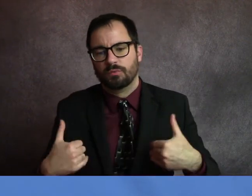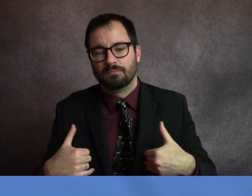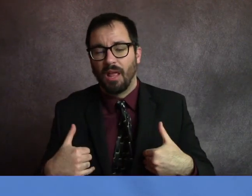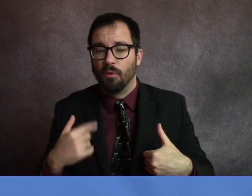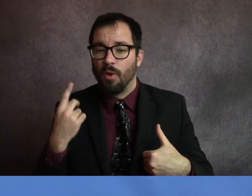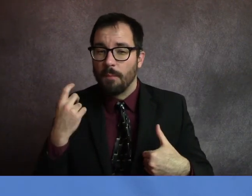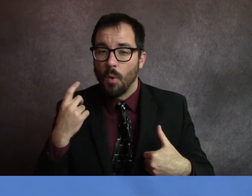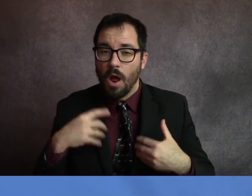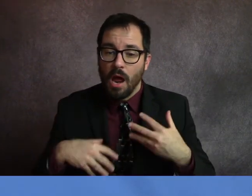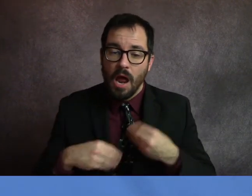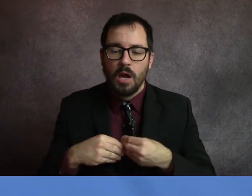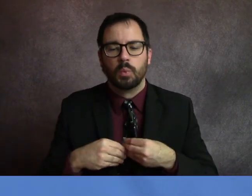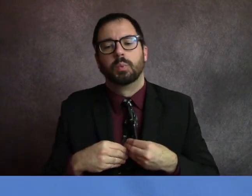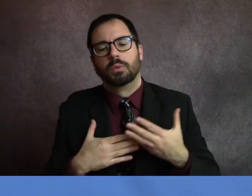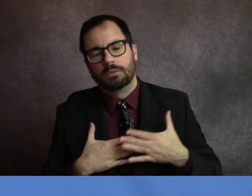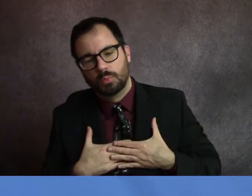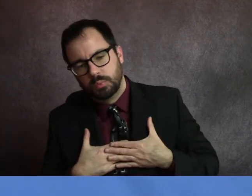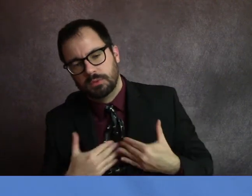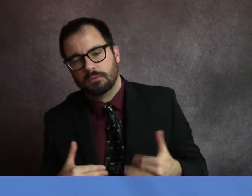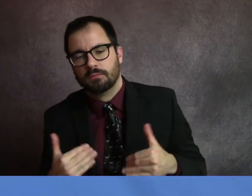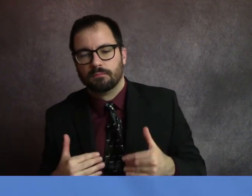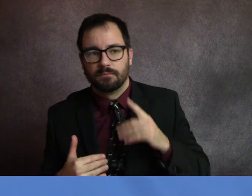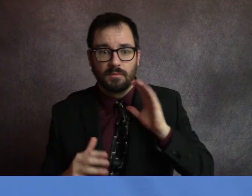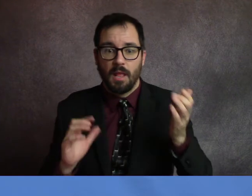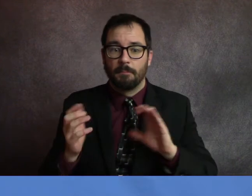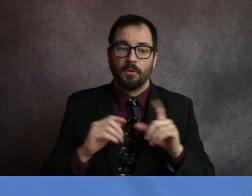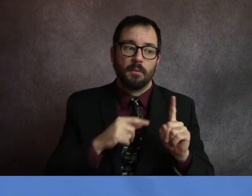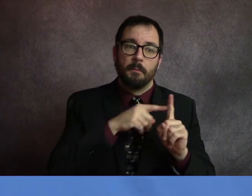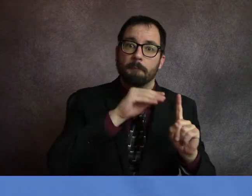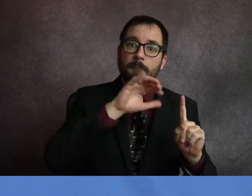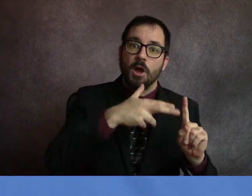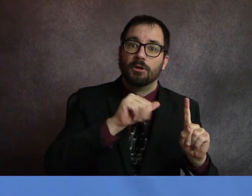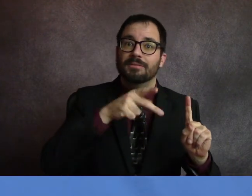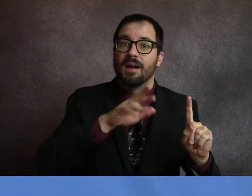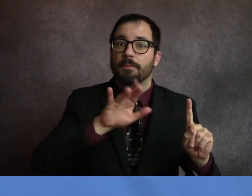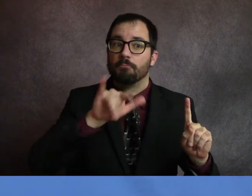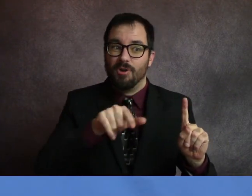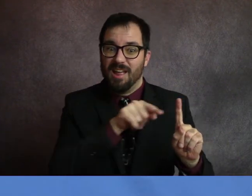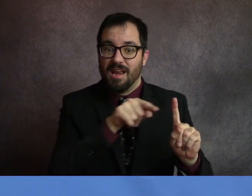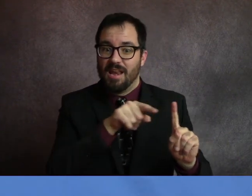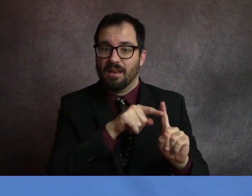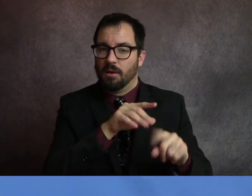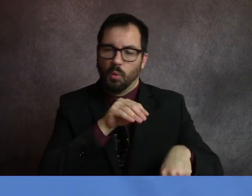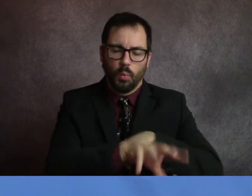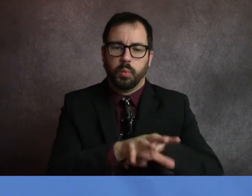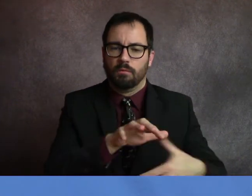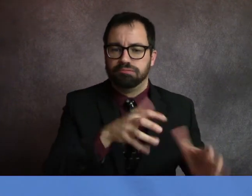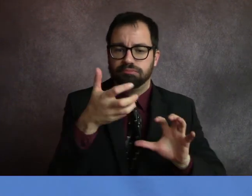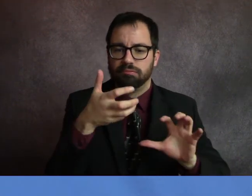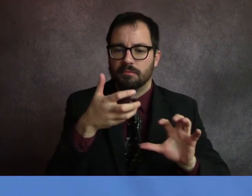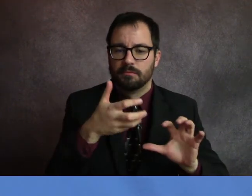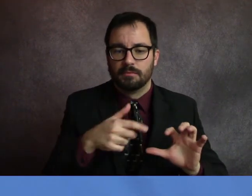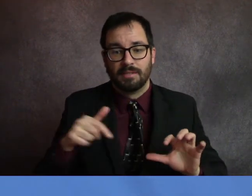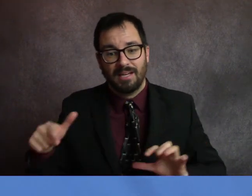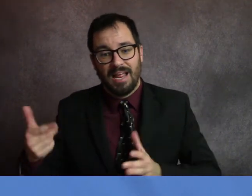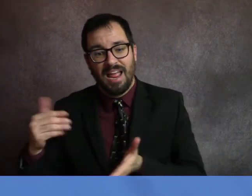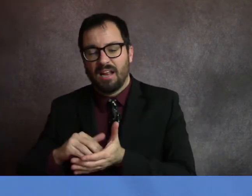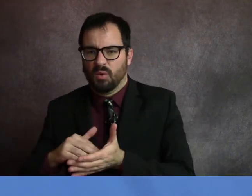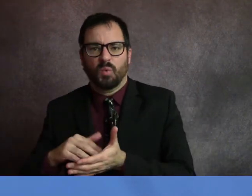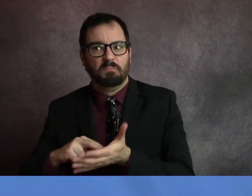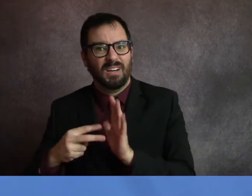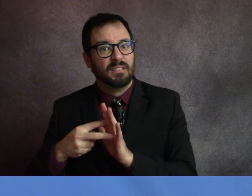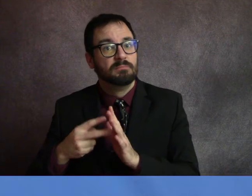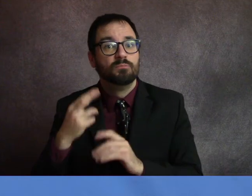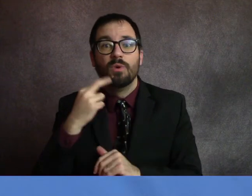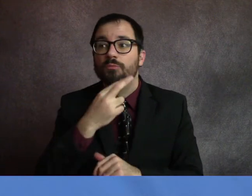happened in March, April, and May, where we had to shut everything down, could put many more out of business. It's my understanding, talking to the Restaurant Association last